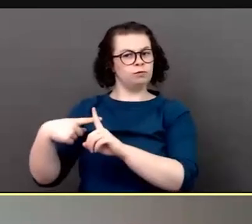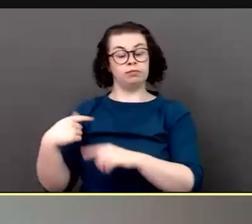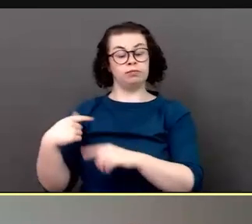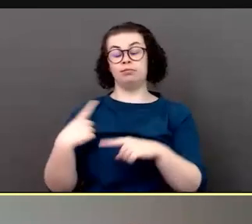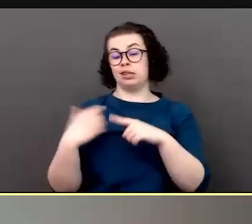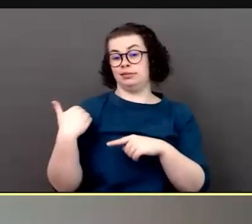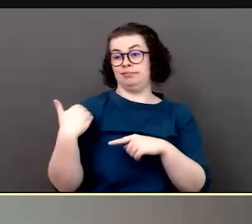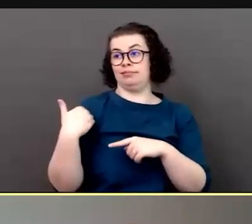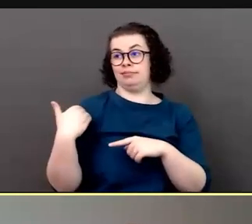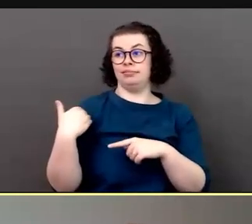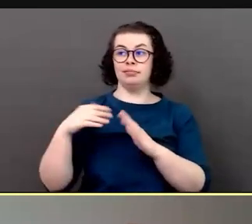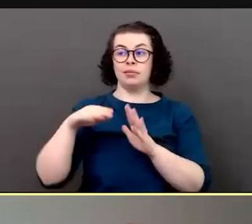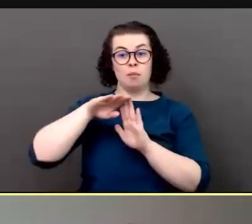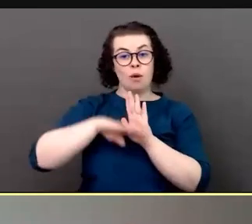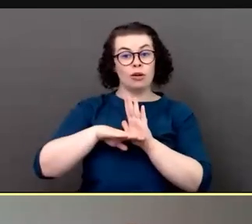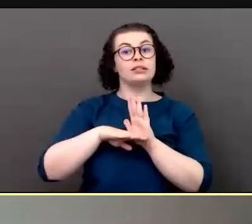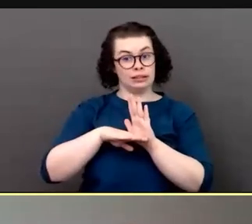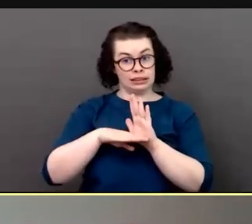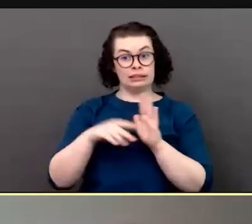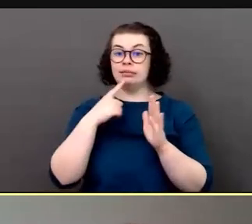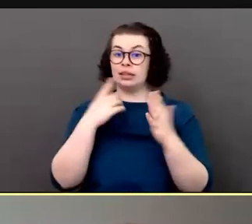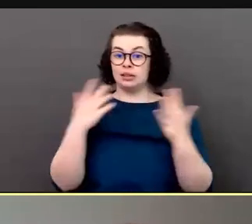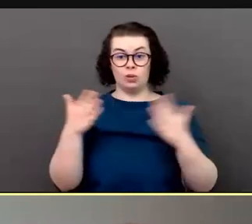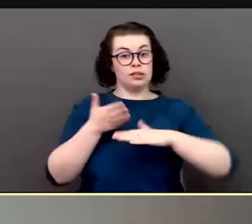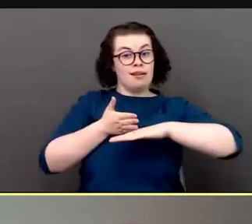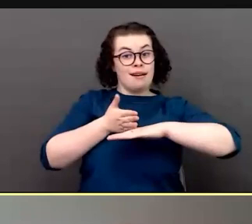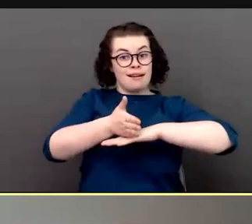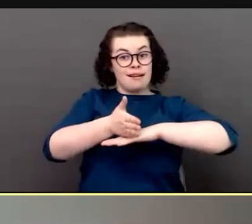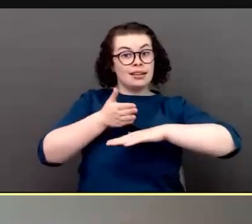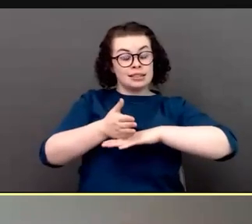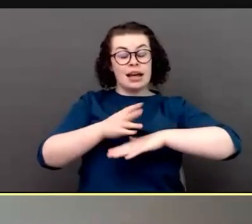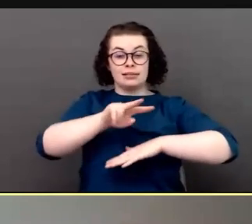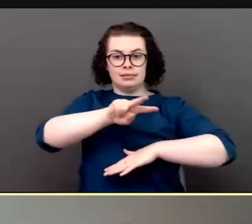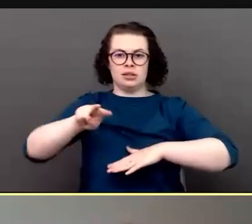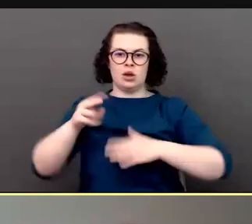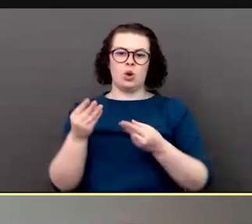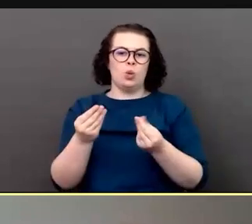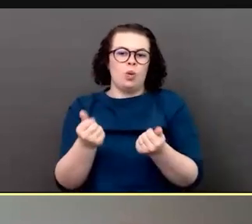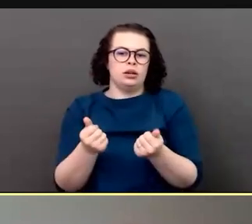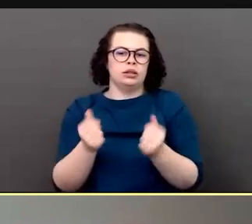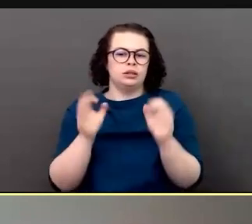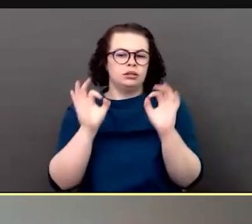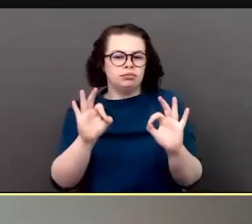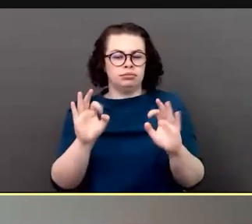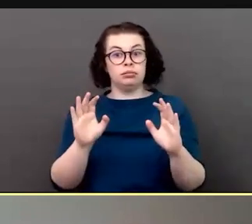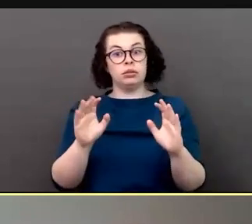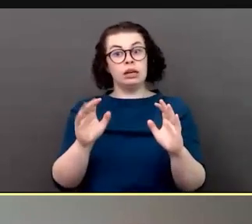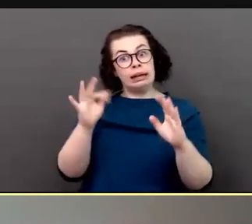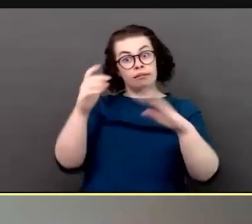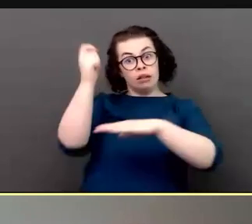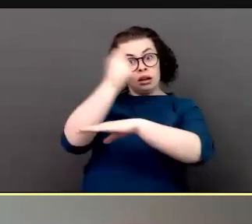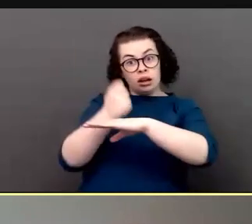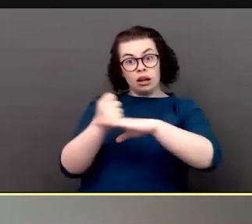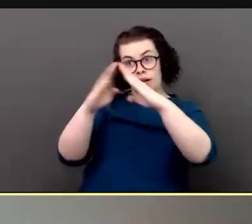present accessibility as an element of quality of the construction, going hand in hand with